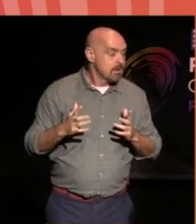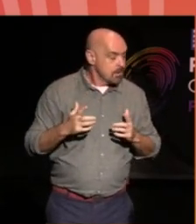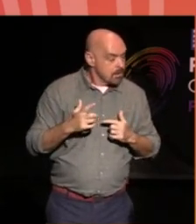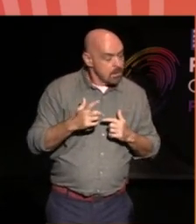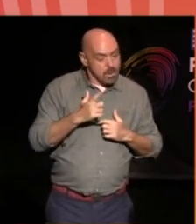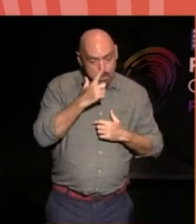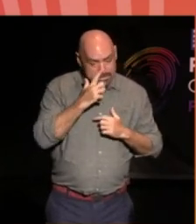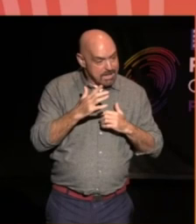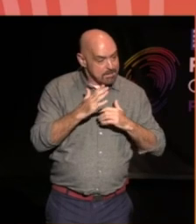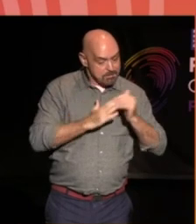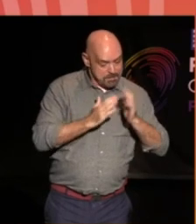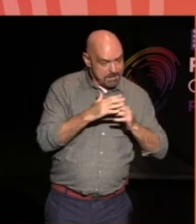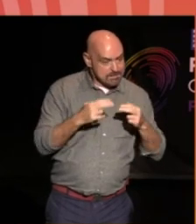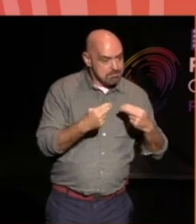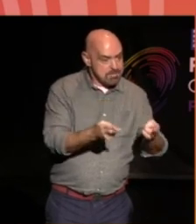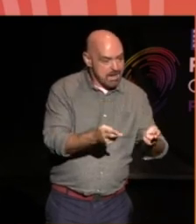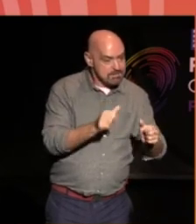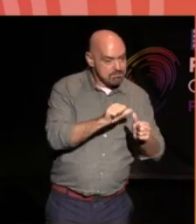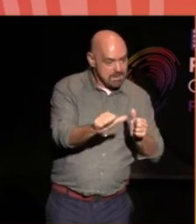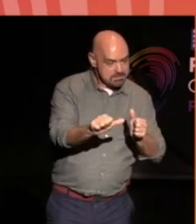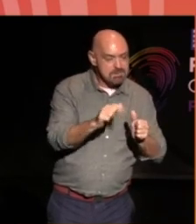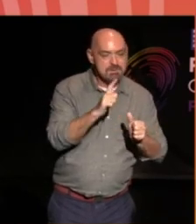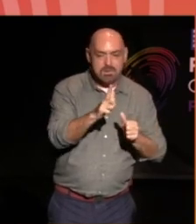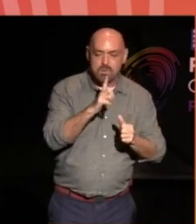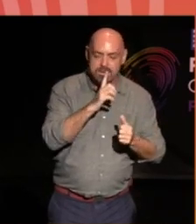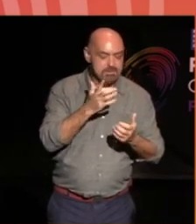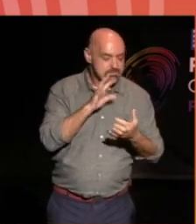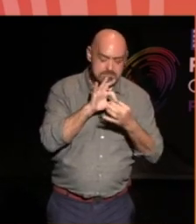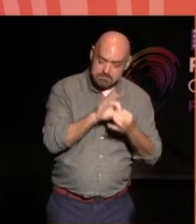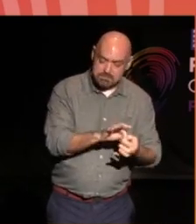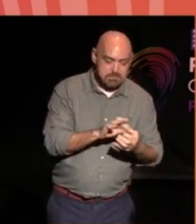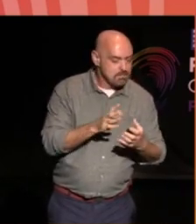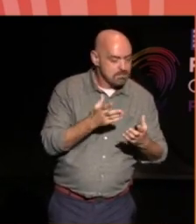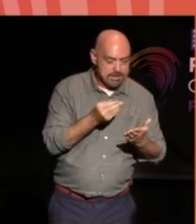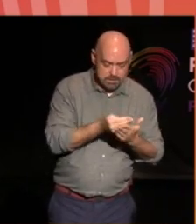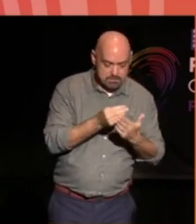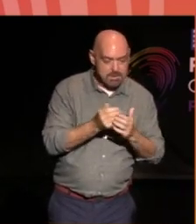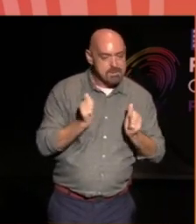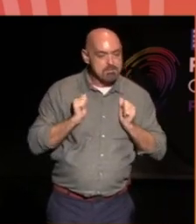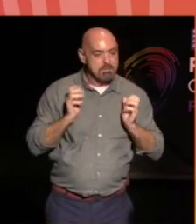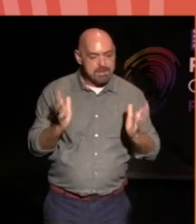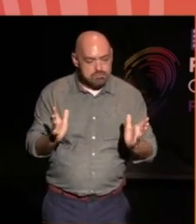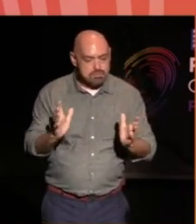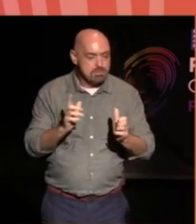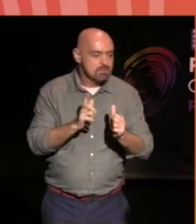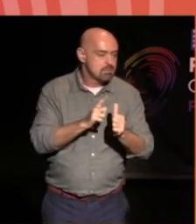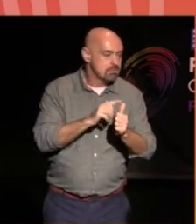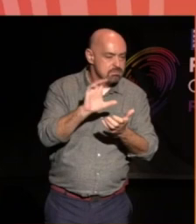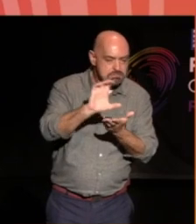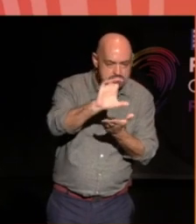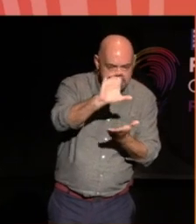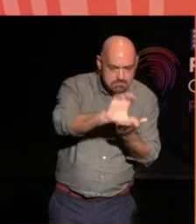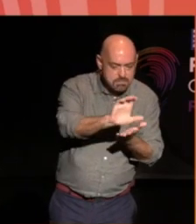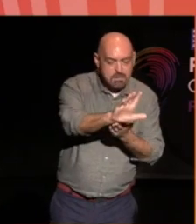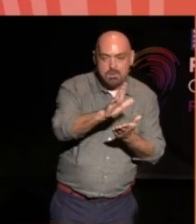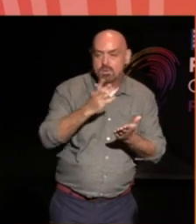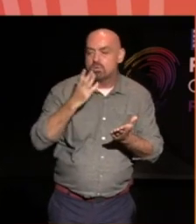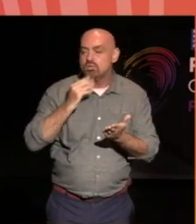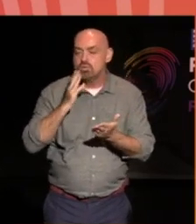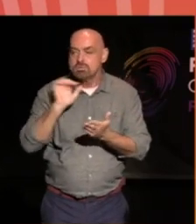better. We're all connected to the economy, whether we invest through our pensions, we work for companies, or we consume from